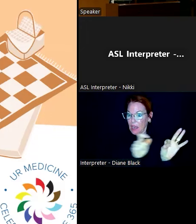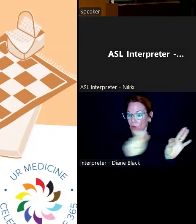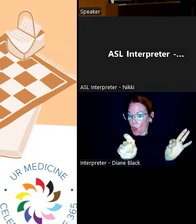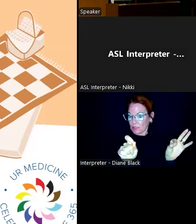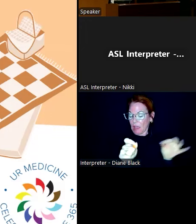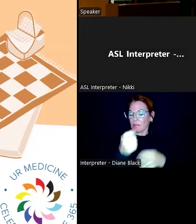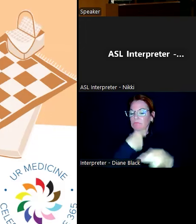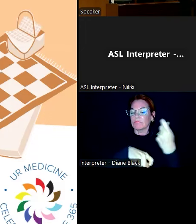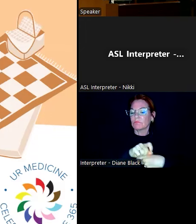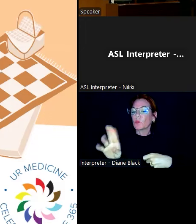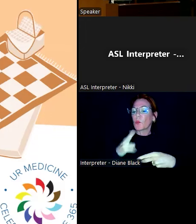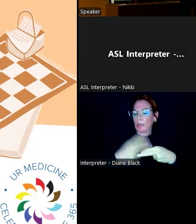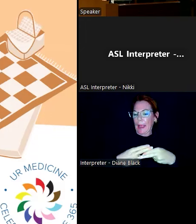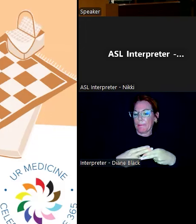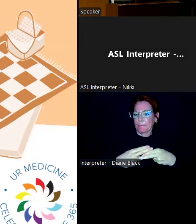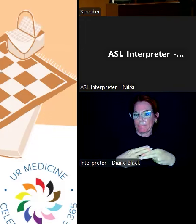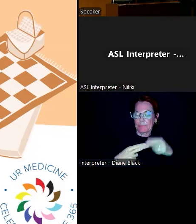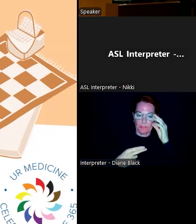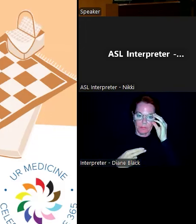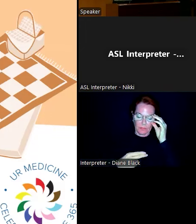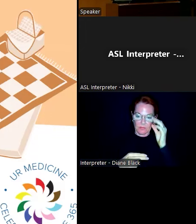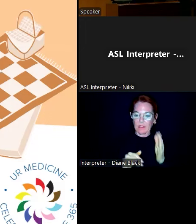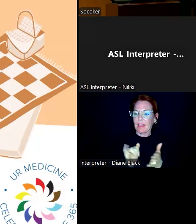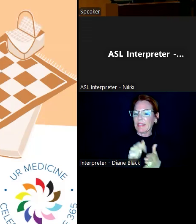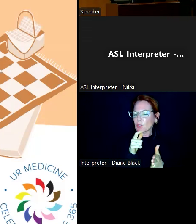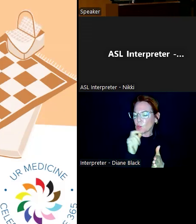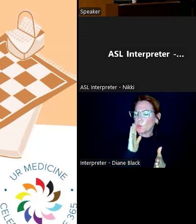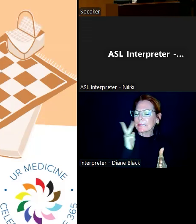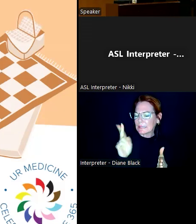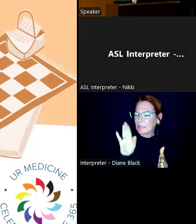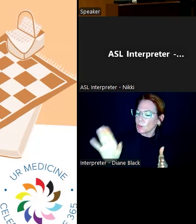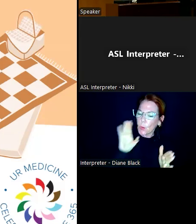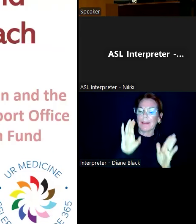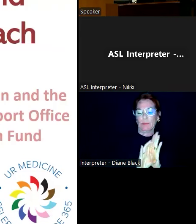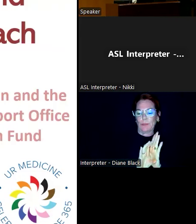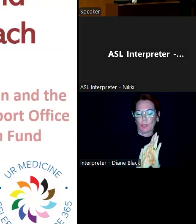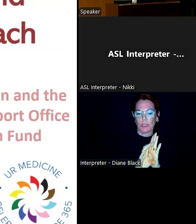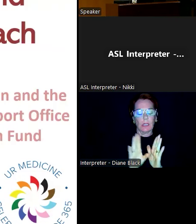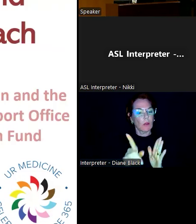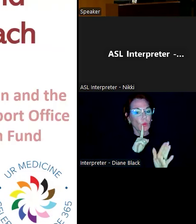top. This is who's gonna see those images. It makes all the difference.